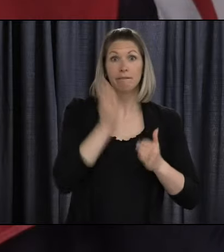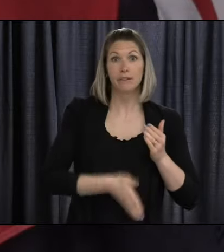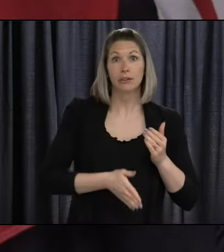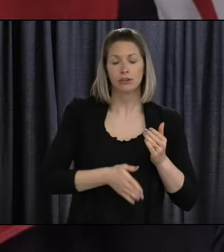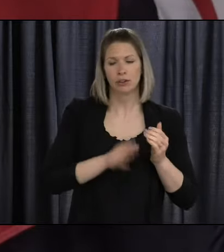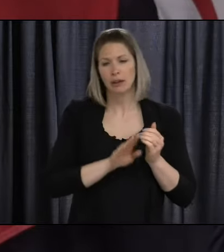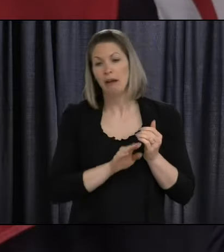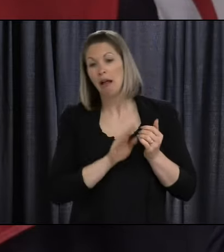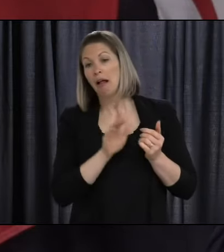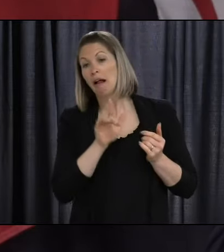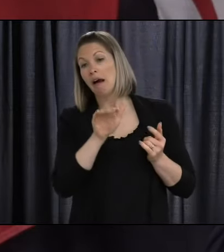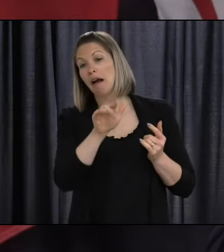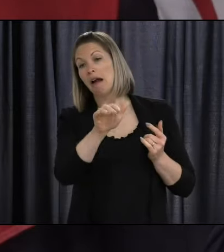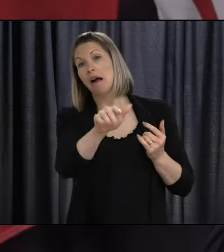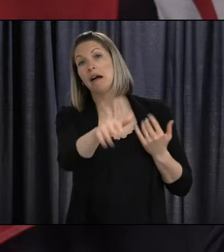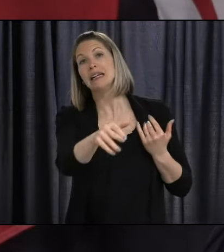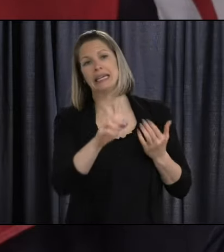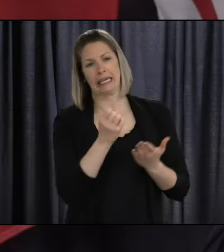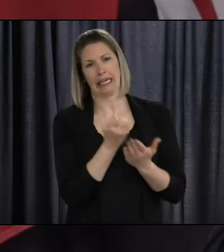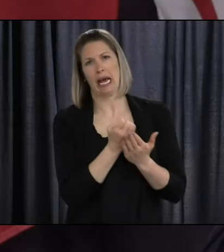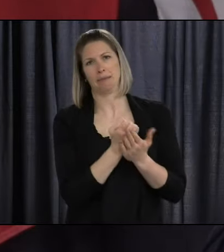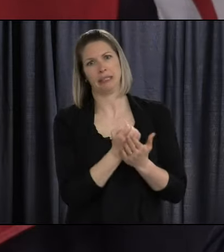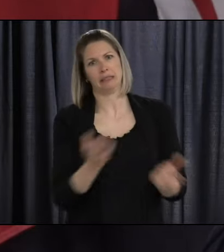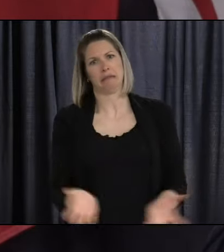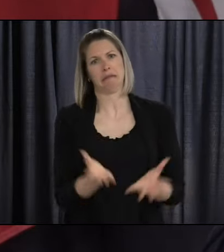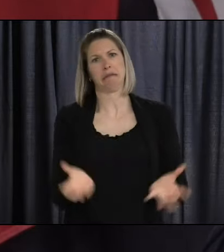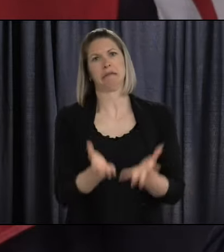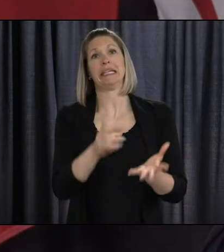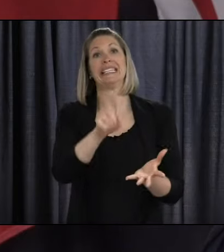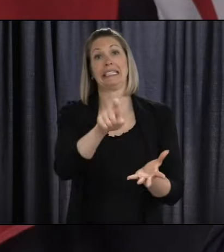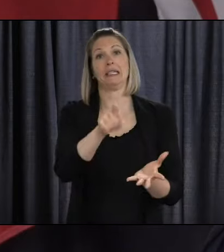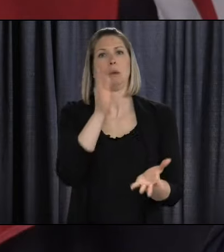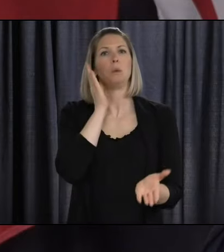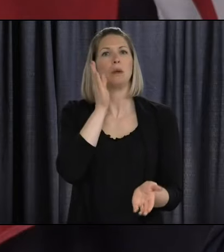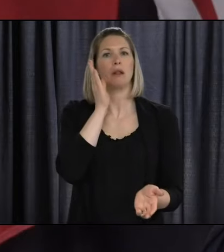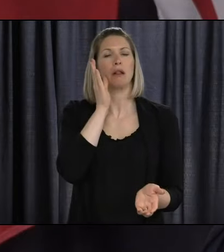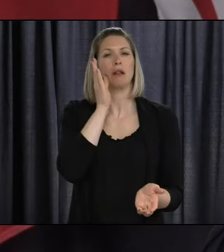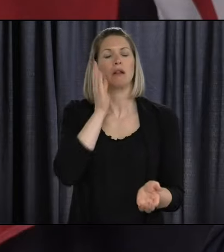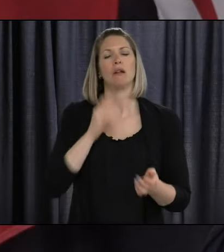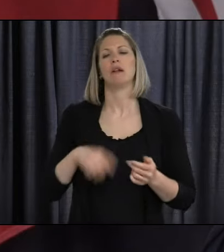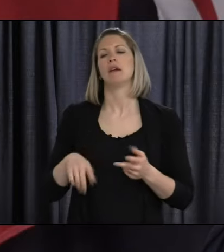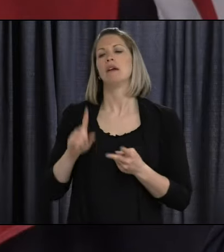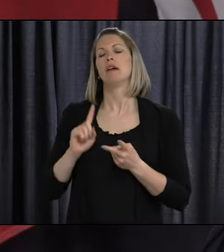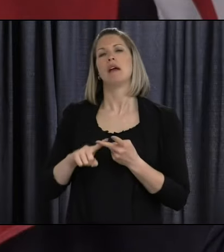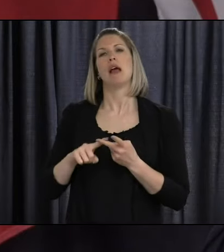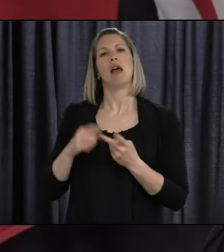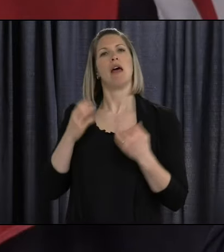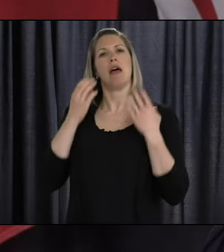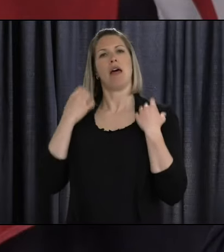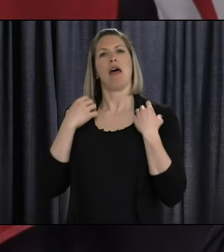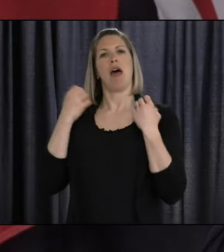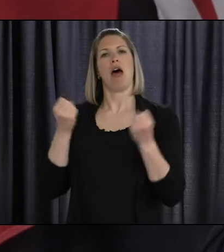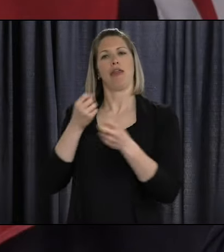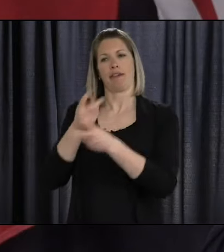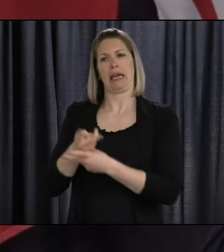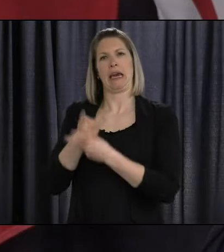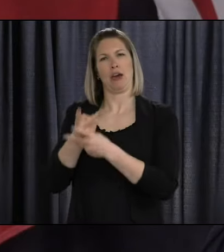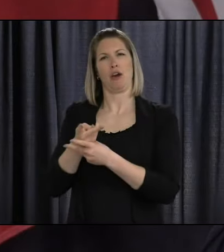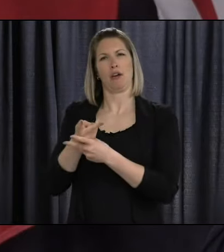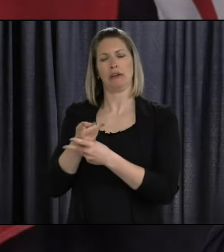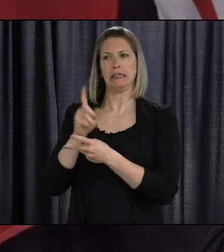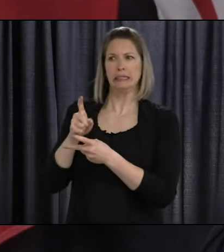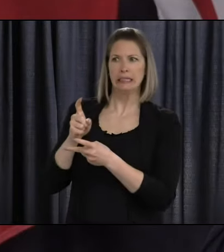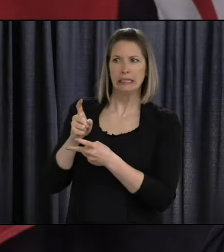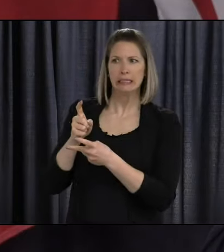Also, from time to time, we need to take measures that if there's resources needed within the healthcare sector, that they are in a position to be able to